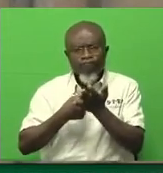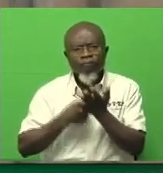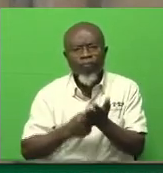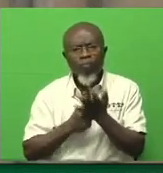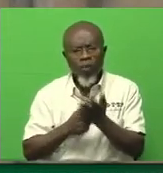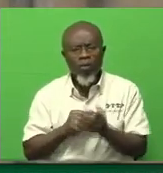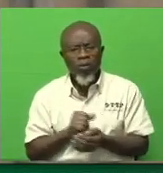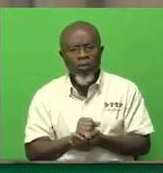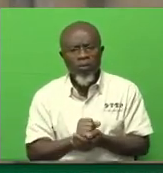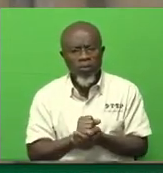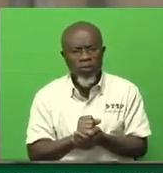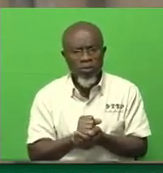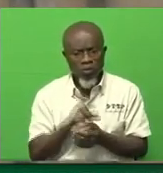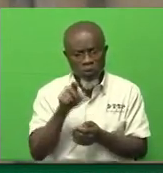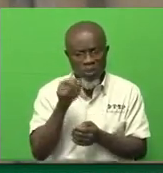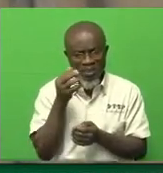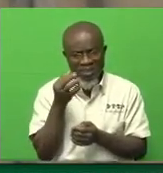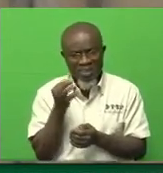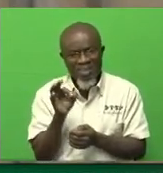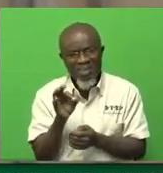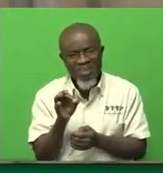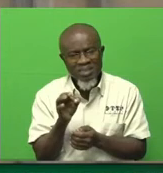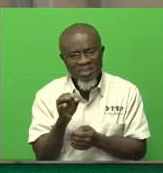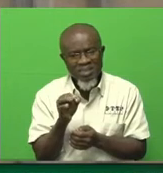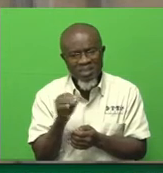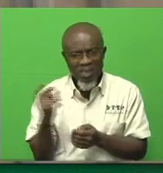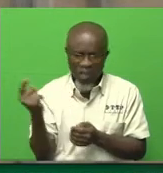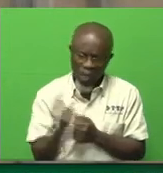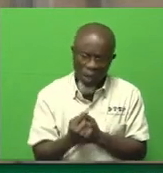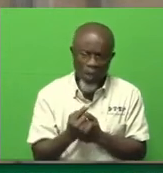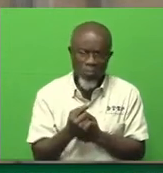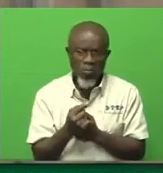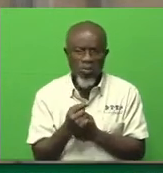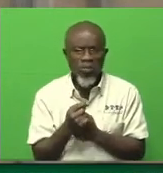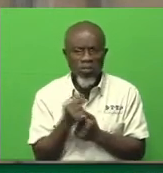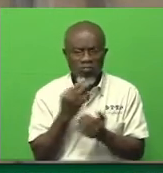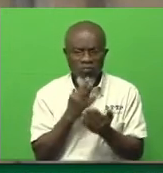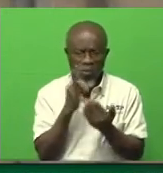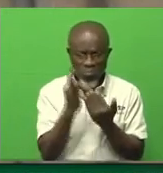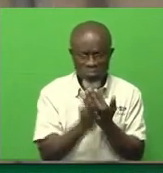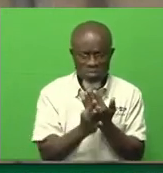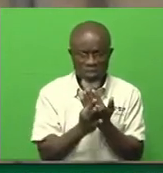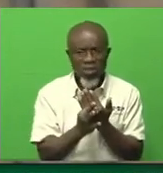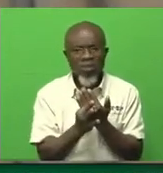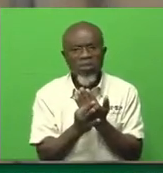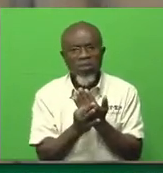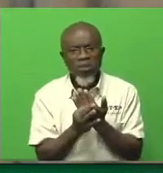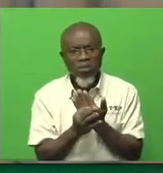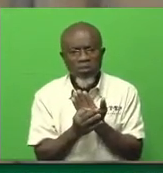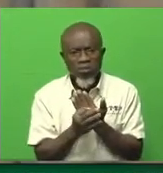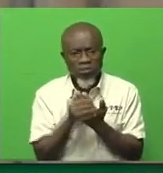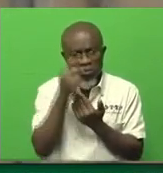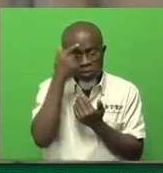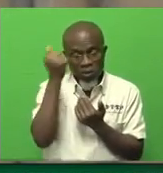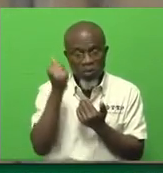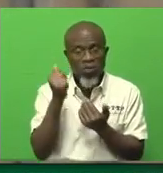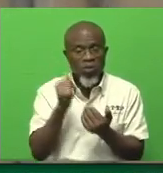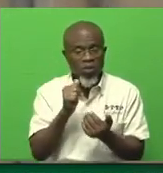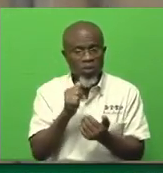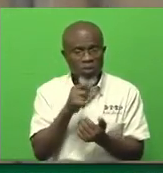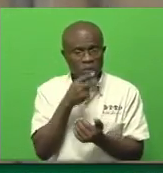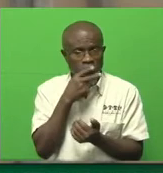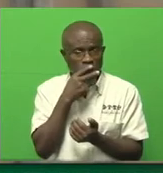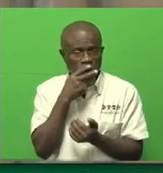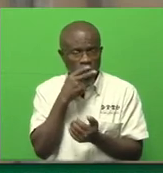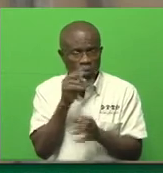Health messages warning I would have come to Parliament back in February because the cigarette manufacturers